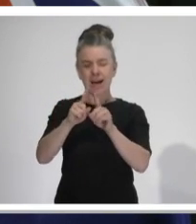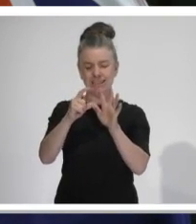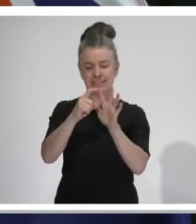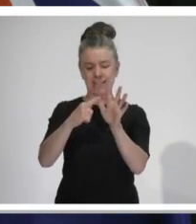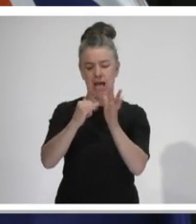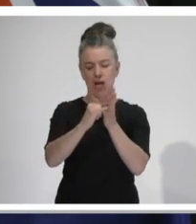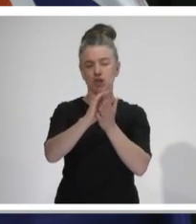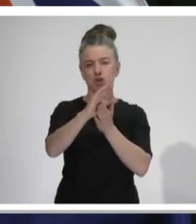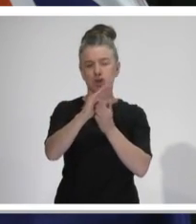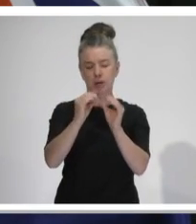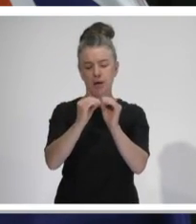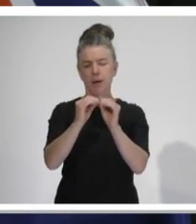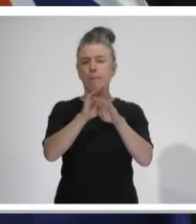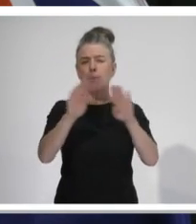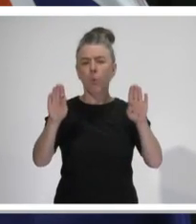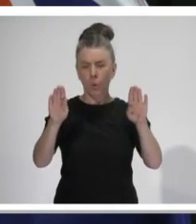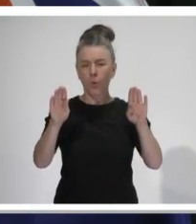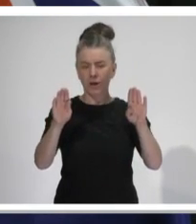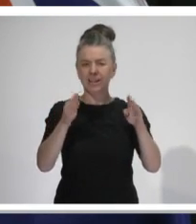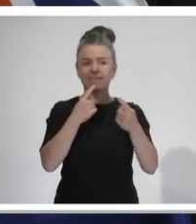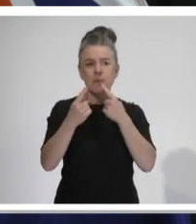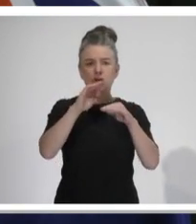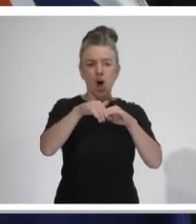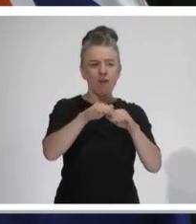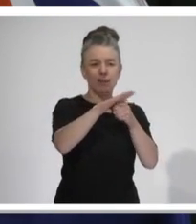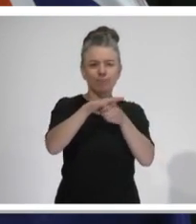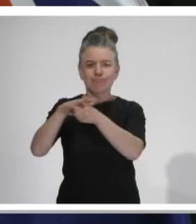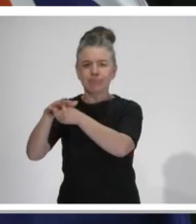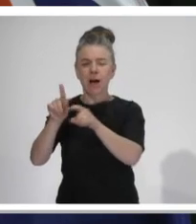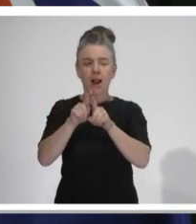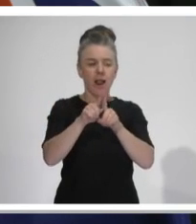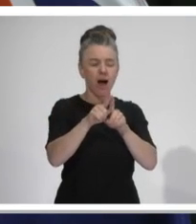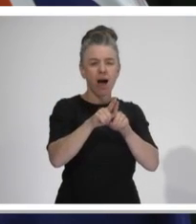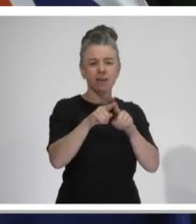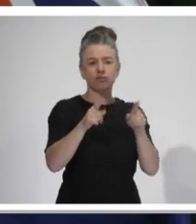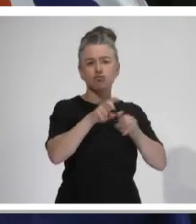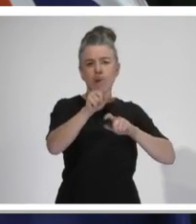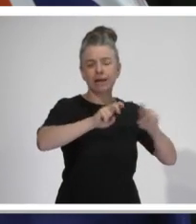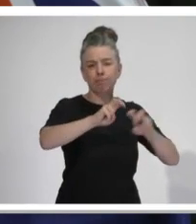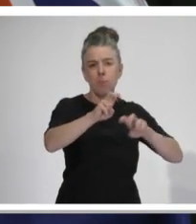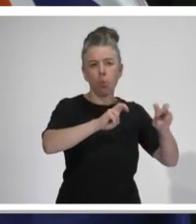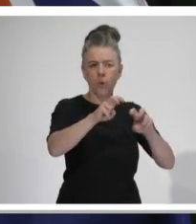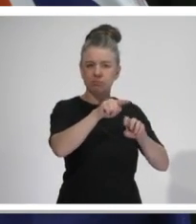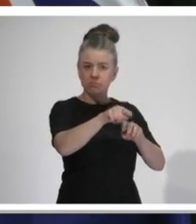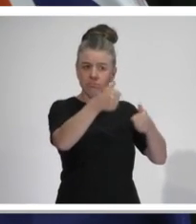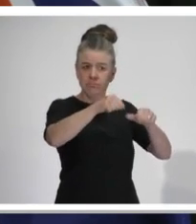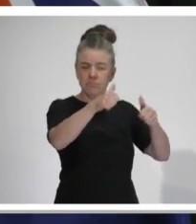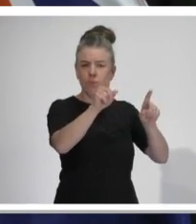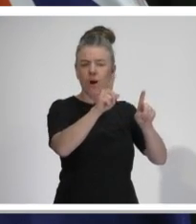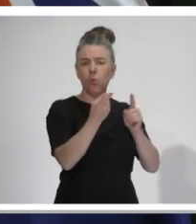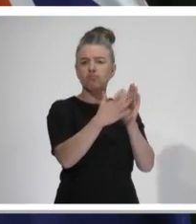high-frequency economic indicators. These indicators cover the underlying state of sectors in the economy like transportation and freight